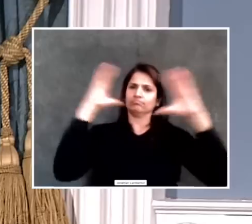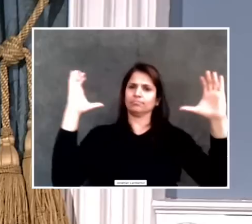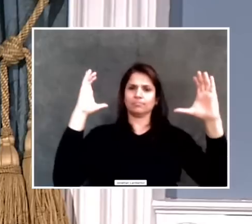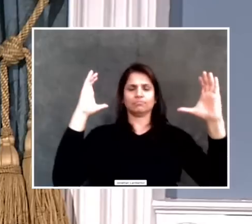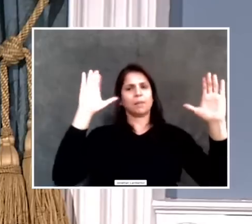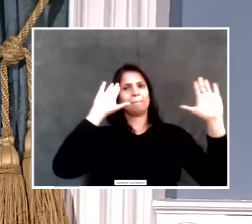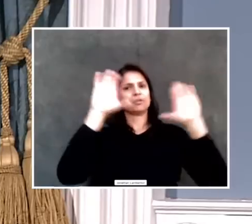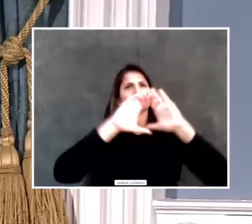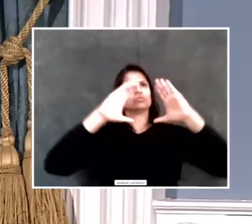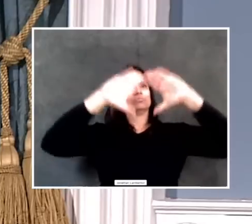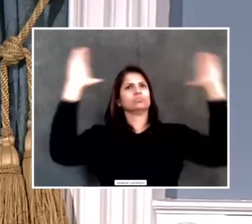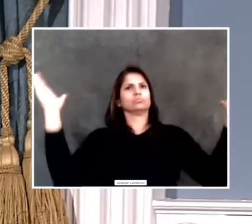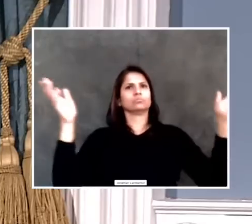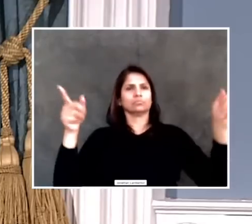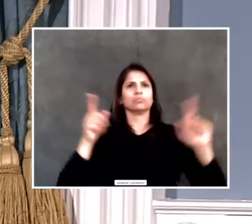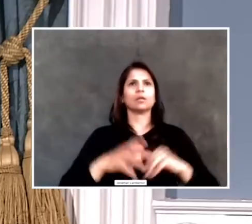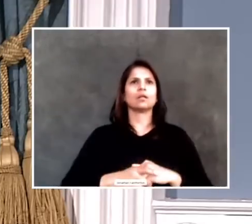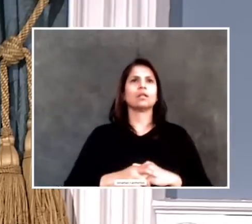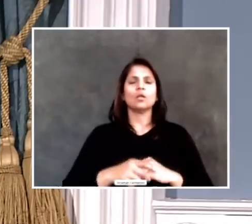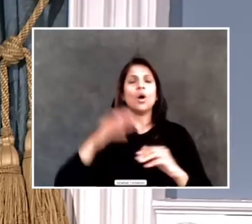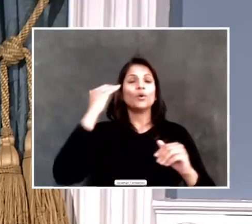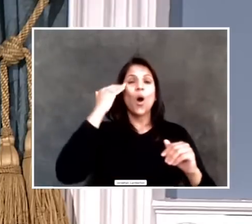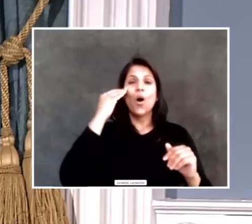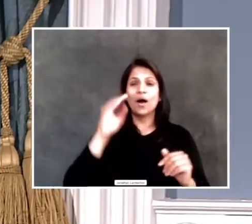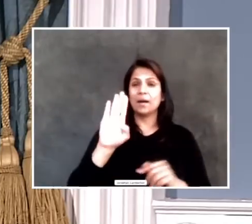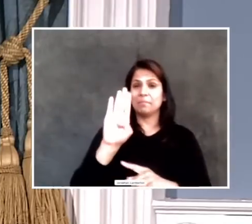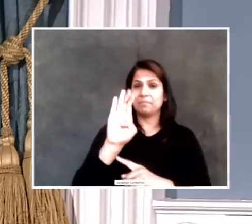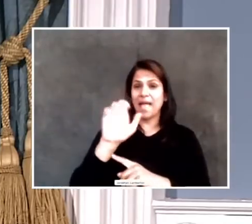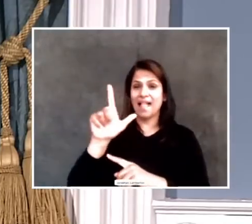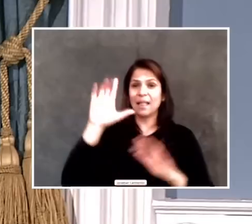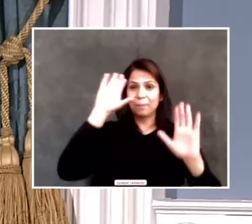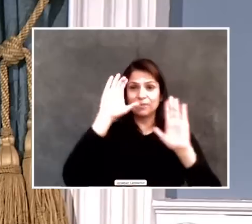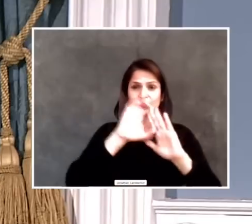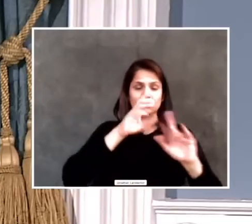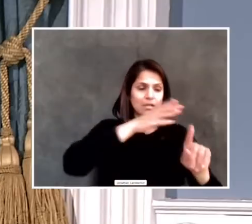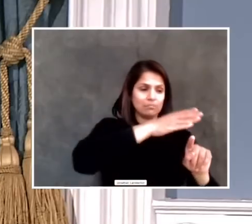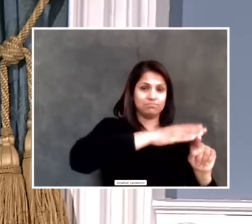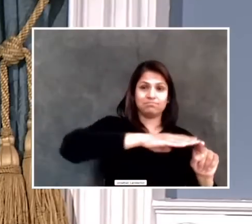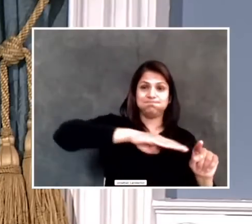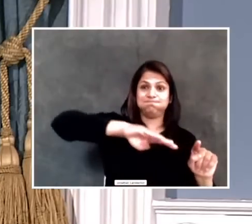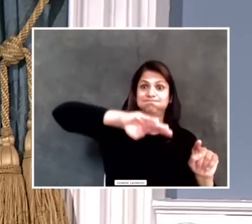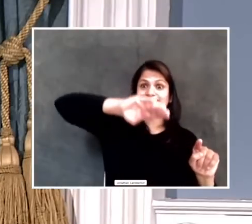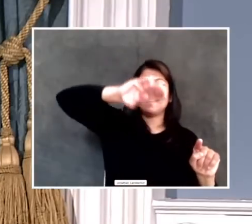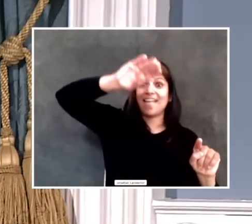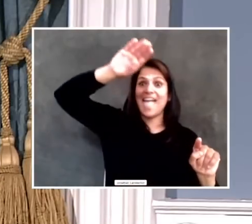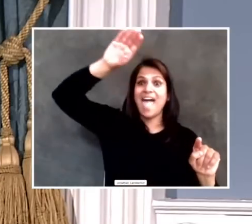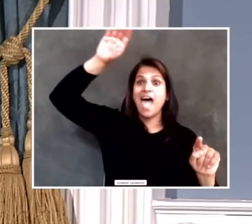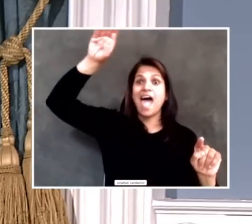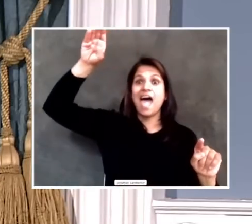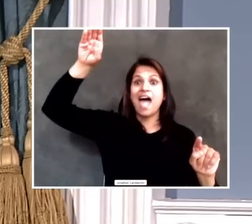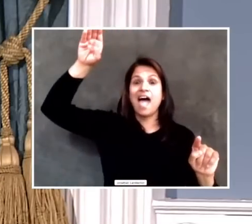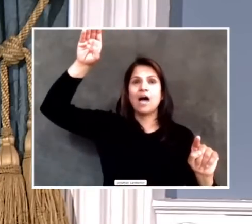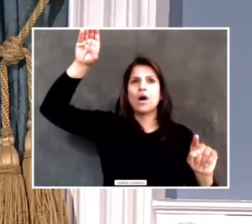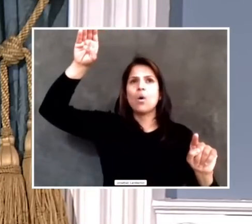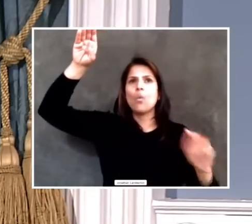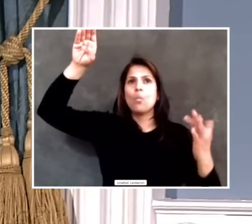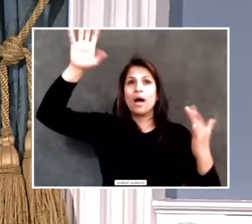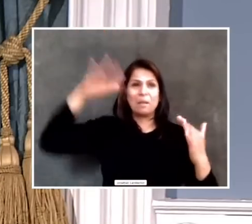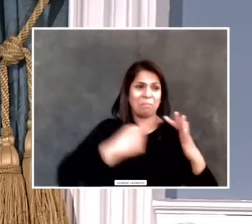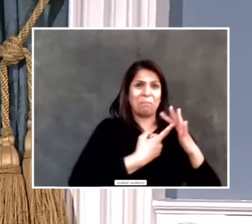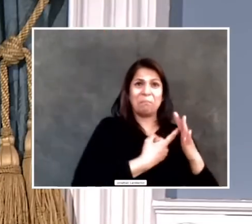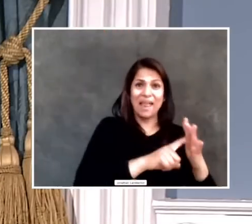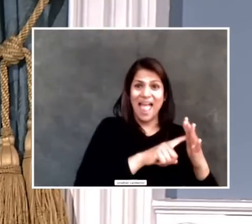wide-scale testing in the very beginning is to contain the outbreak and to try and minimize the number of people that